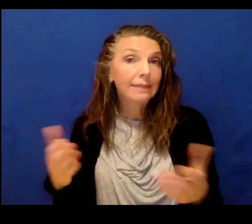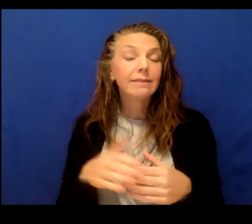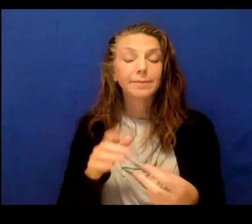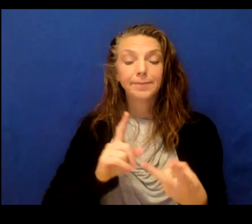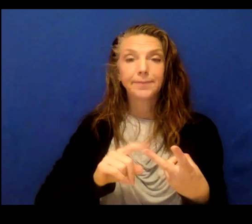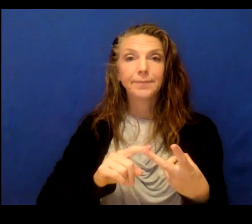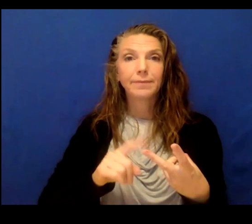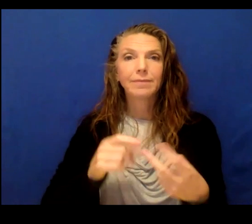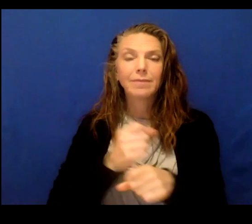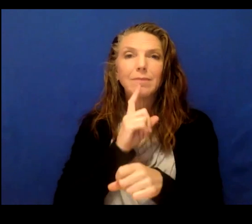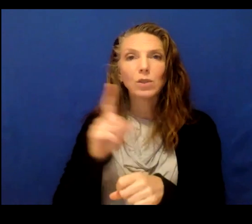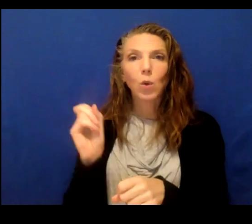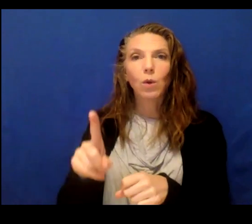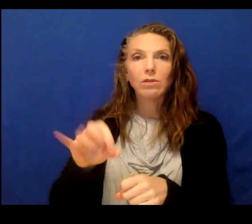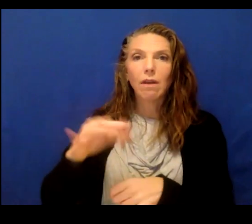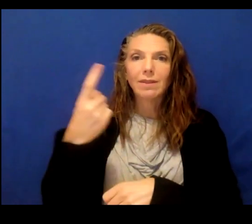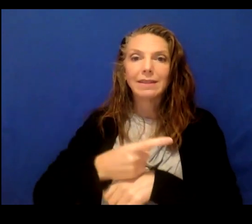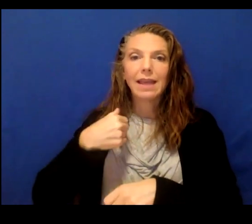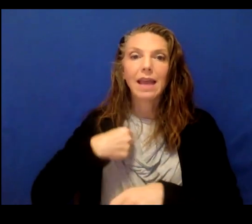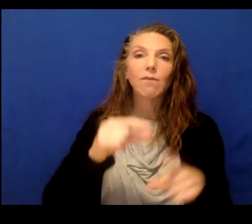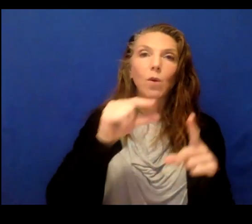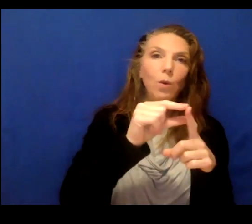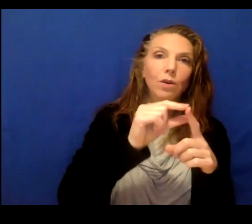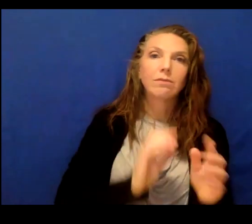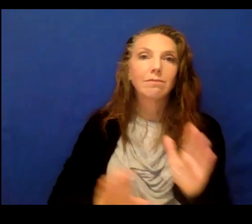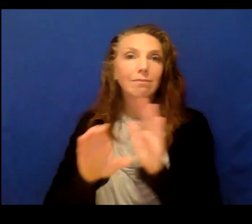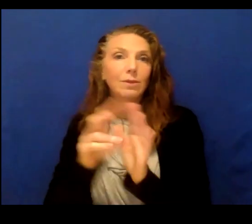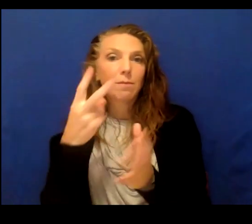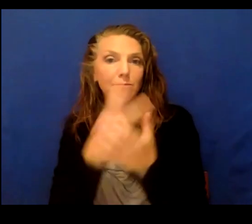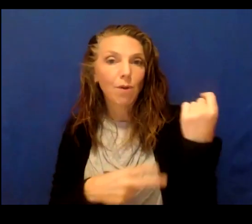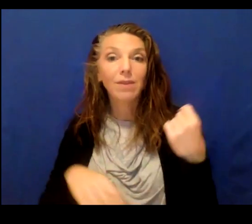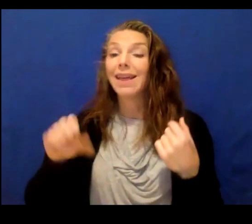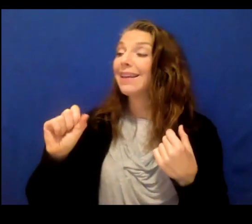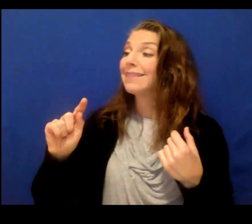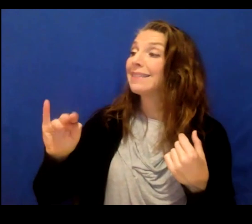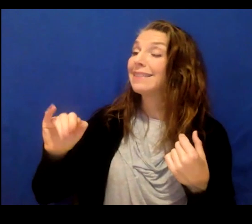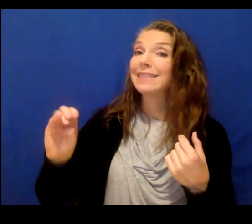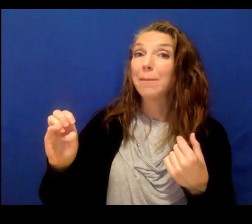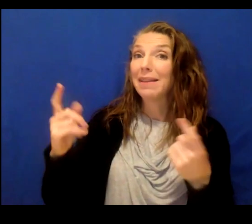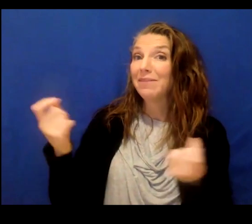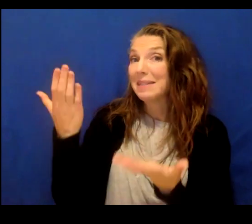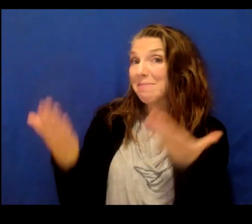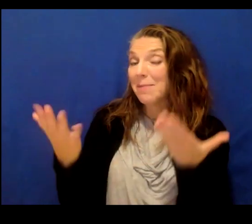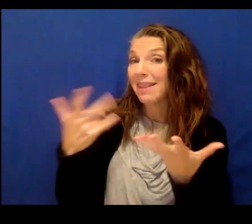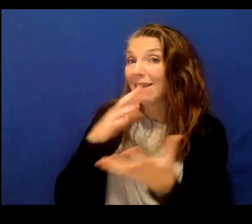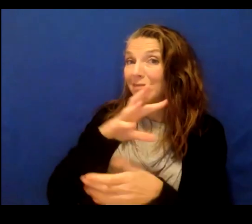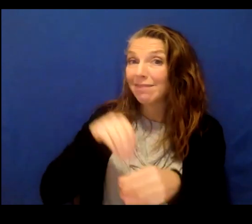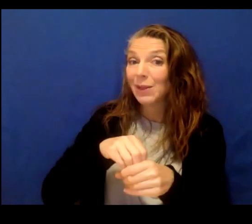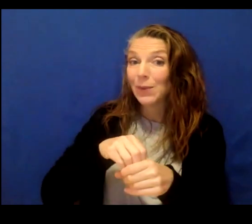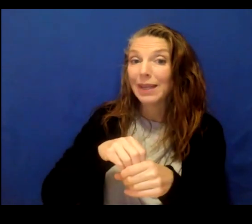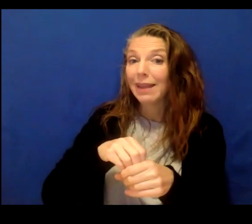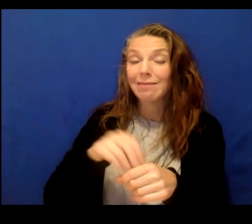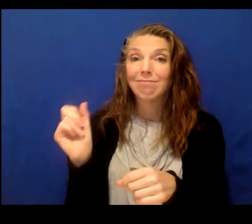their questions of the days have word and pictures. And because this is STEMIEFest, maybe they're embedding some question related